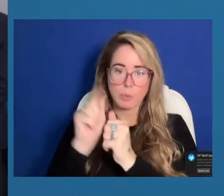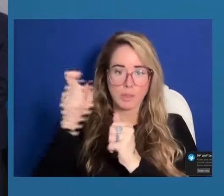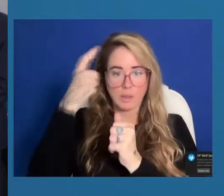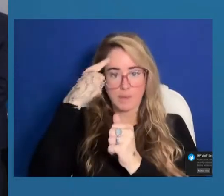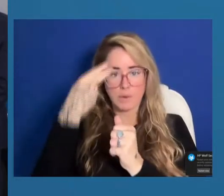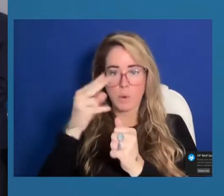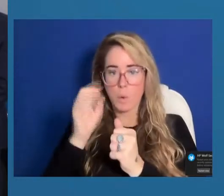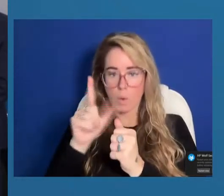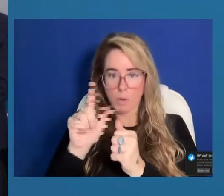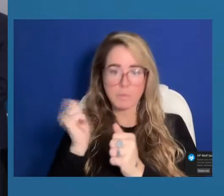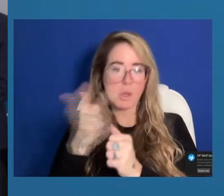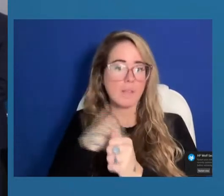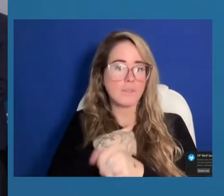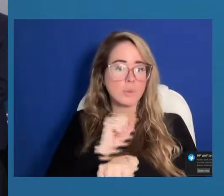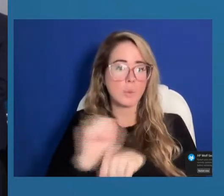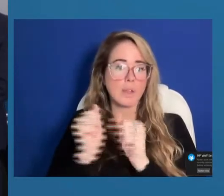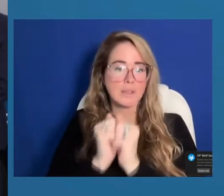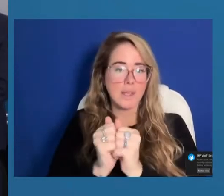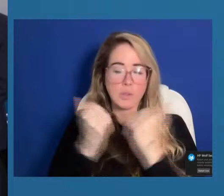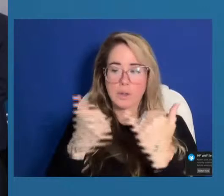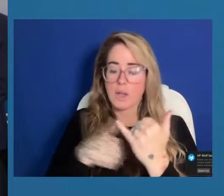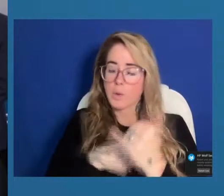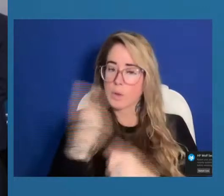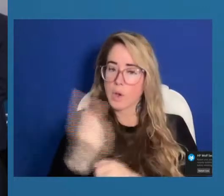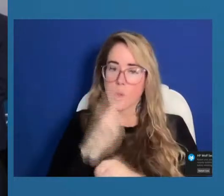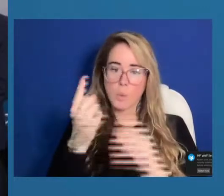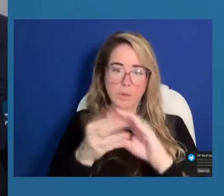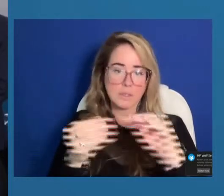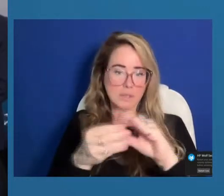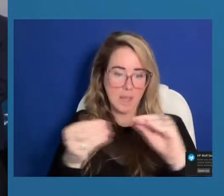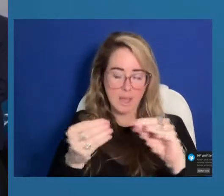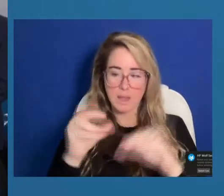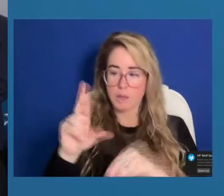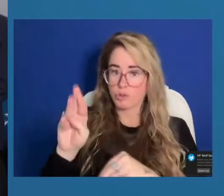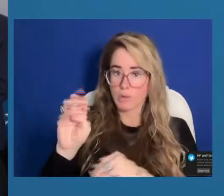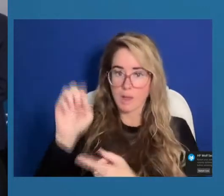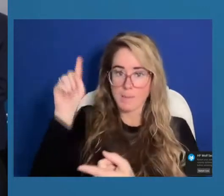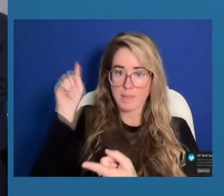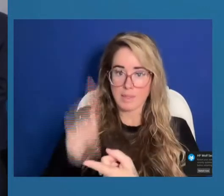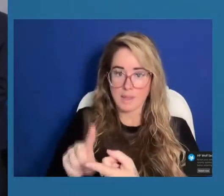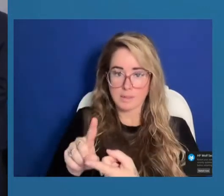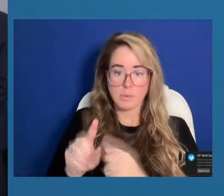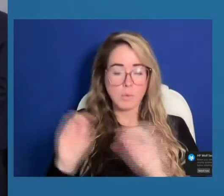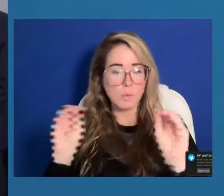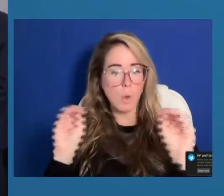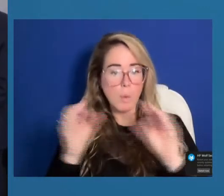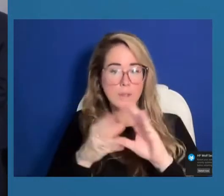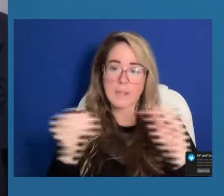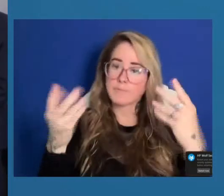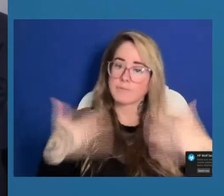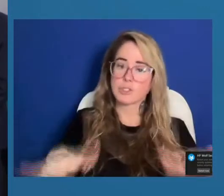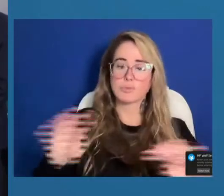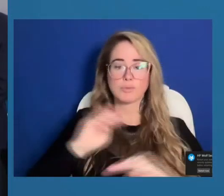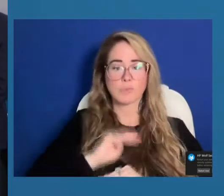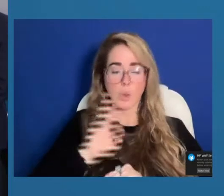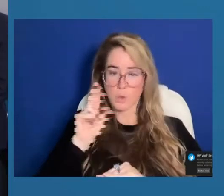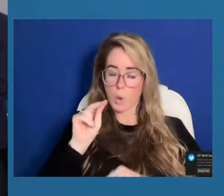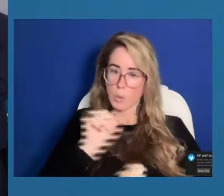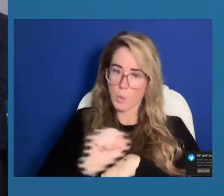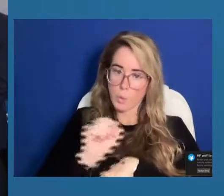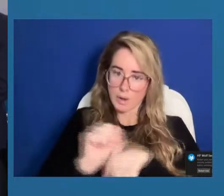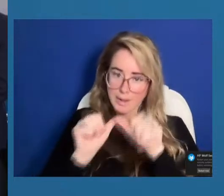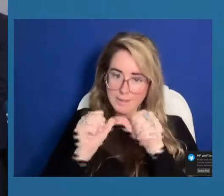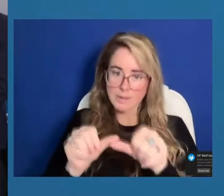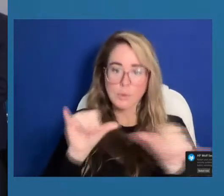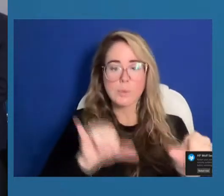working together. And as we always talk about, when crime goes down, no one is cheering and going, we're done. We know that the work continues, as Governor Hochul